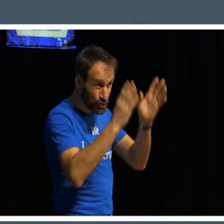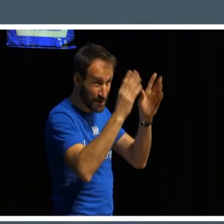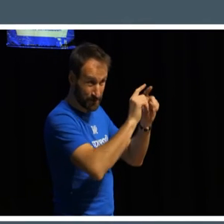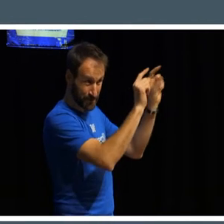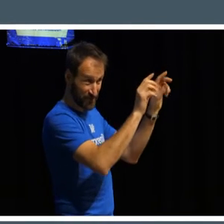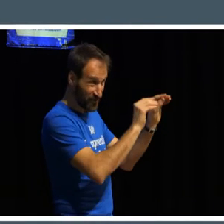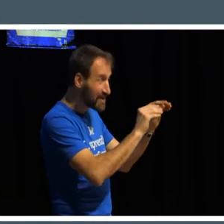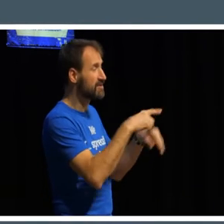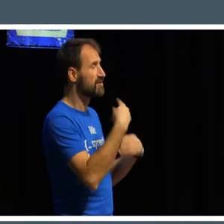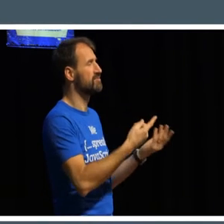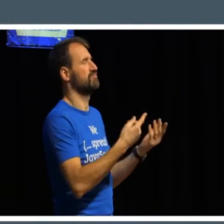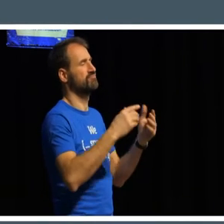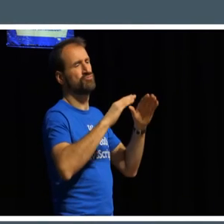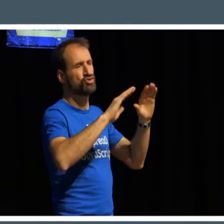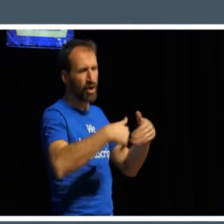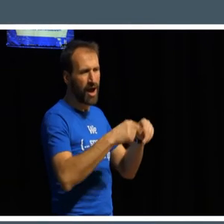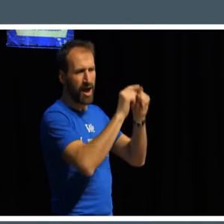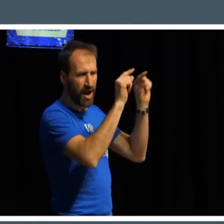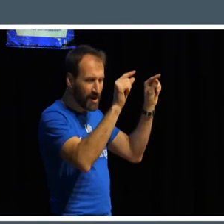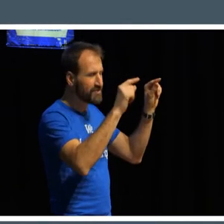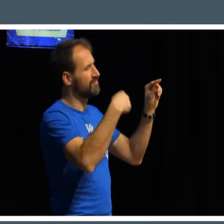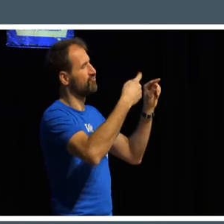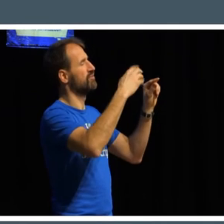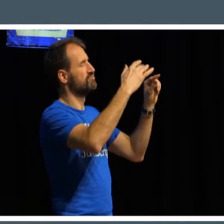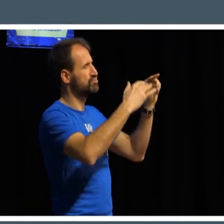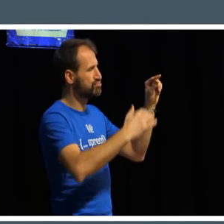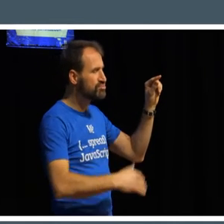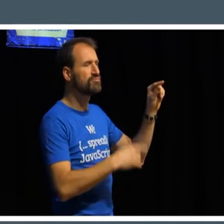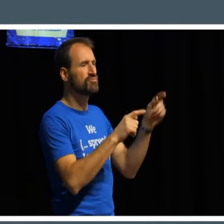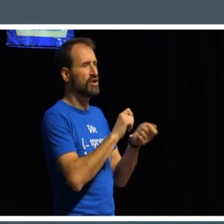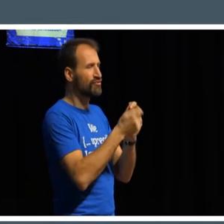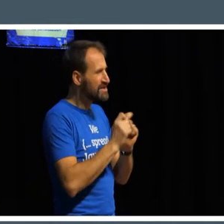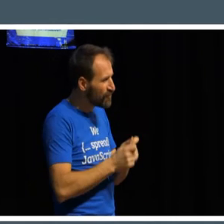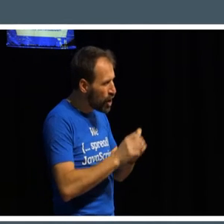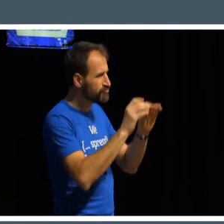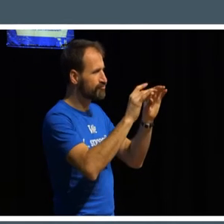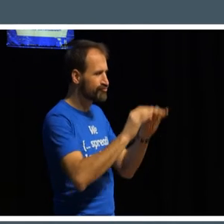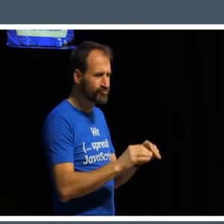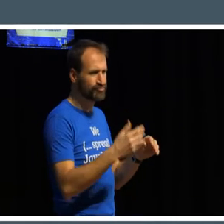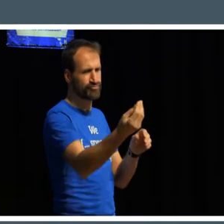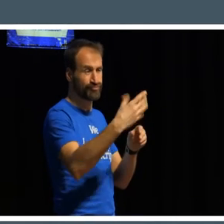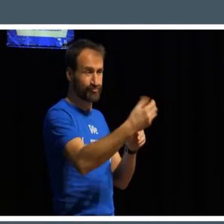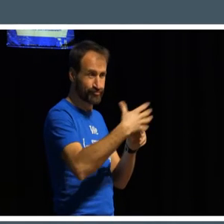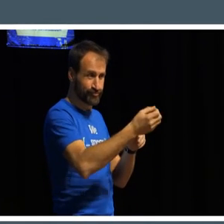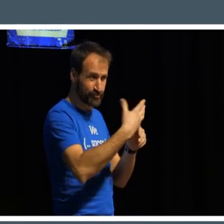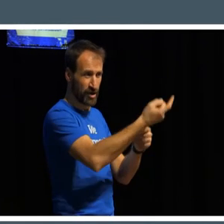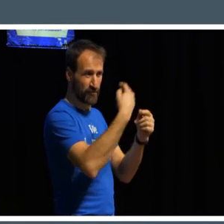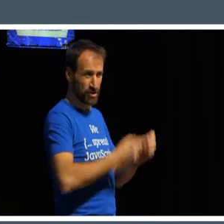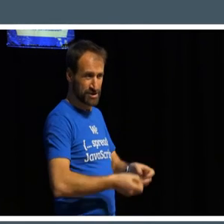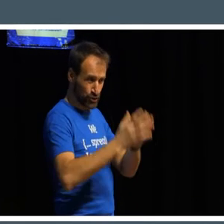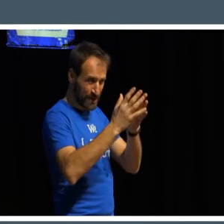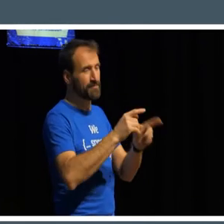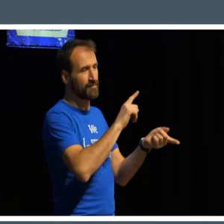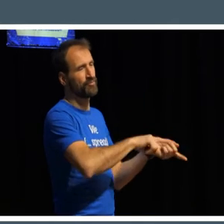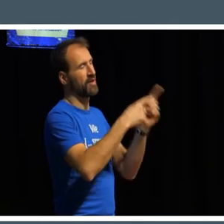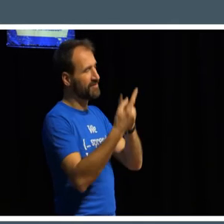there, like start, which is called straight away, and transform, which receives a chunk from the incoming stream, and then you call